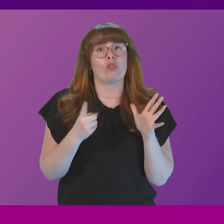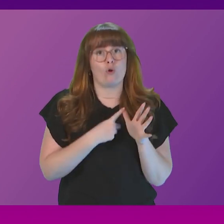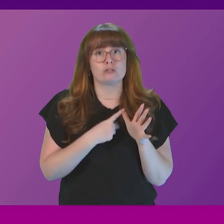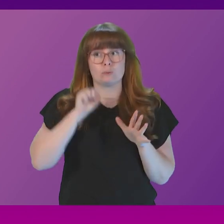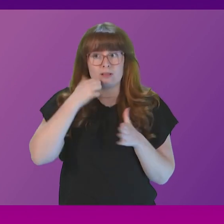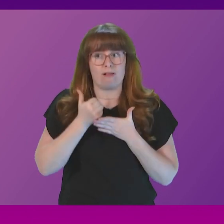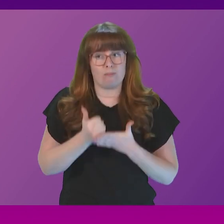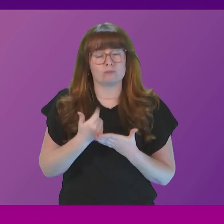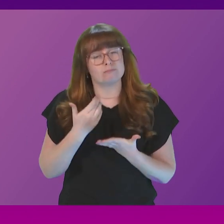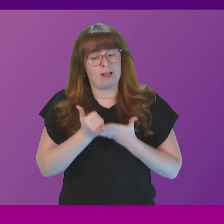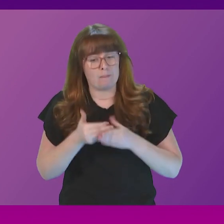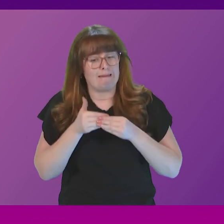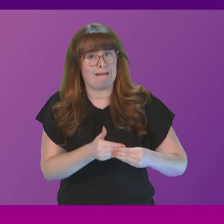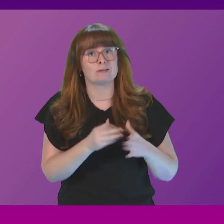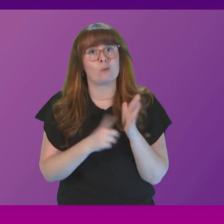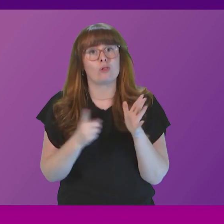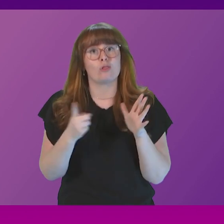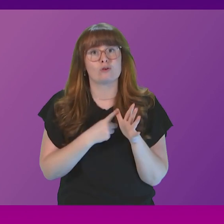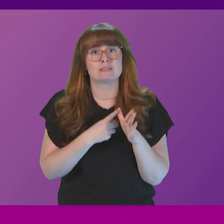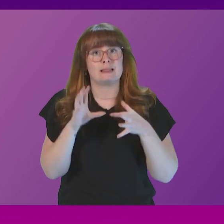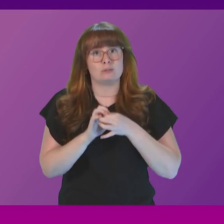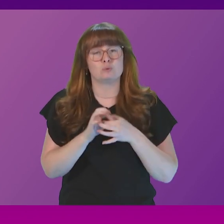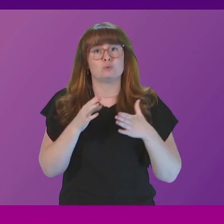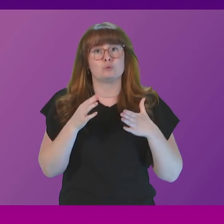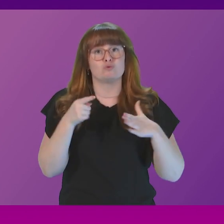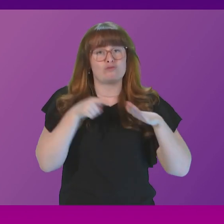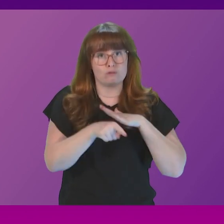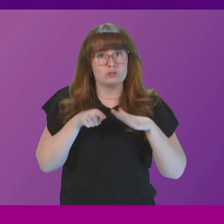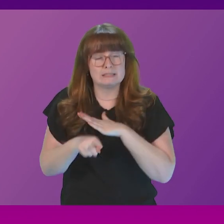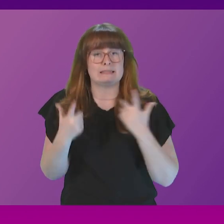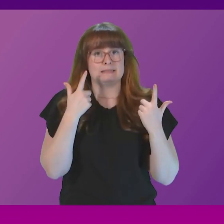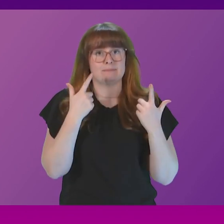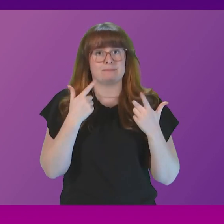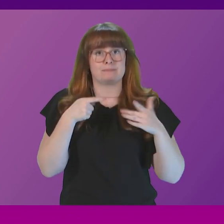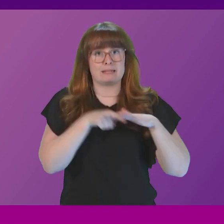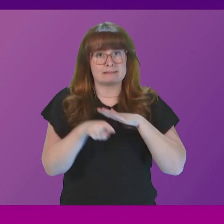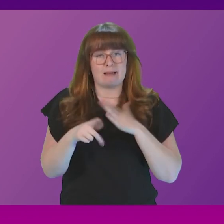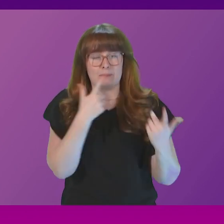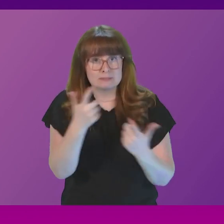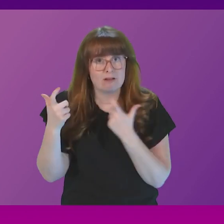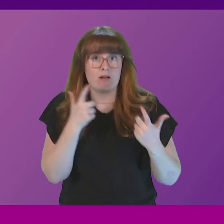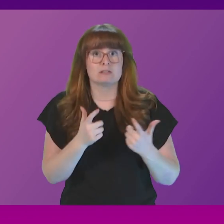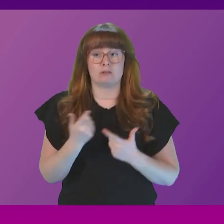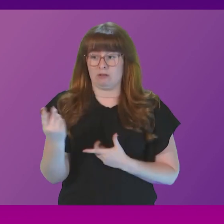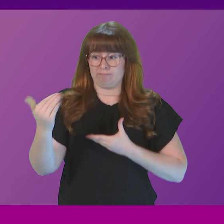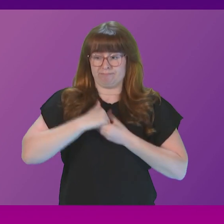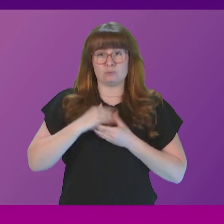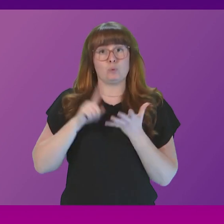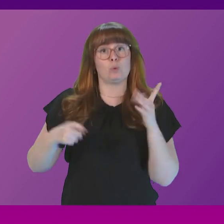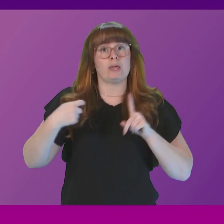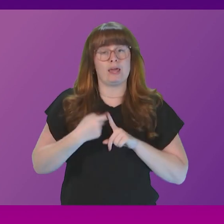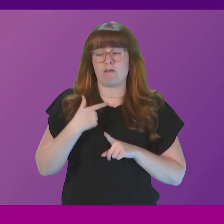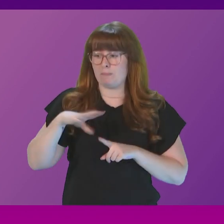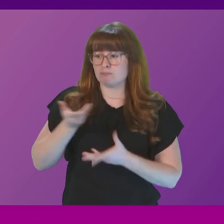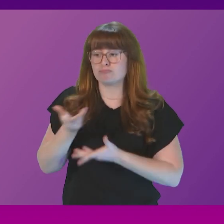help to guide local authorities in relation to refugees and asylum seekers that come to the country. I've also spoken to the